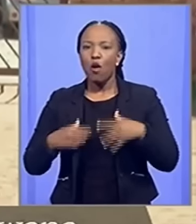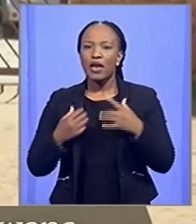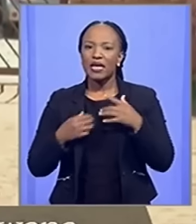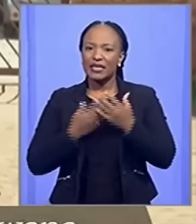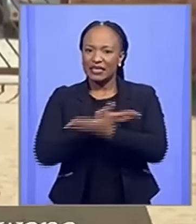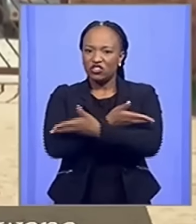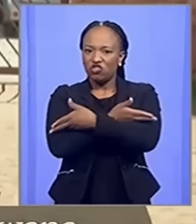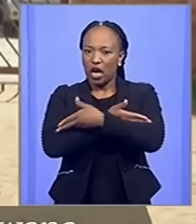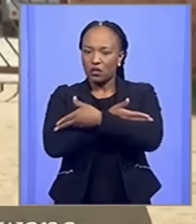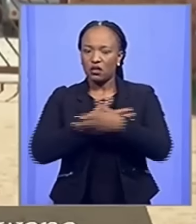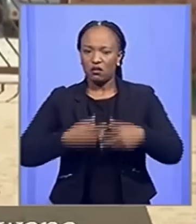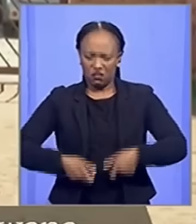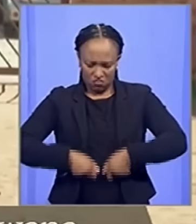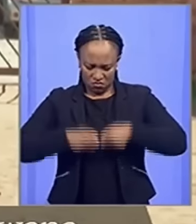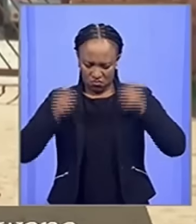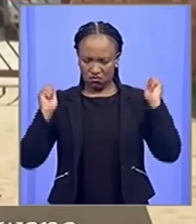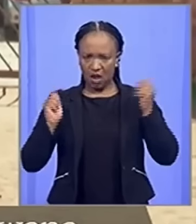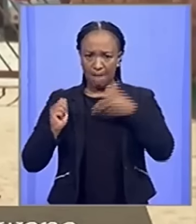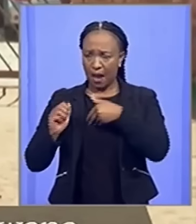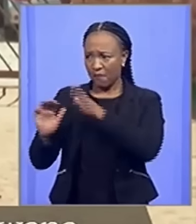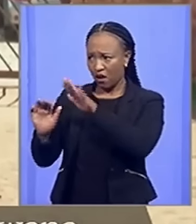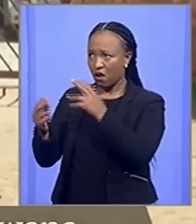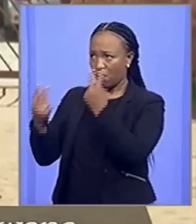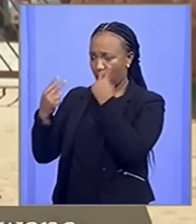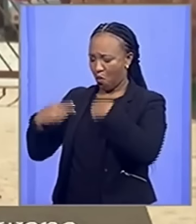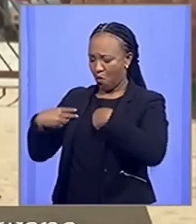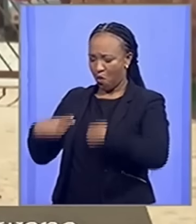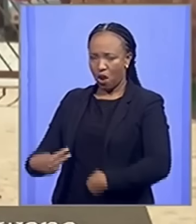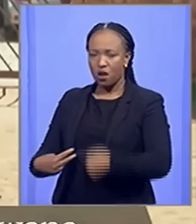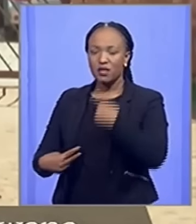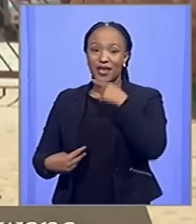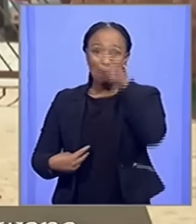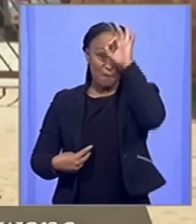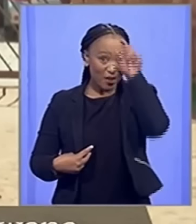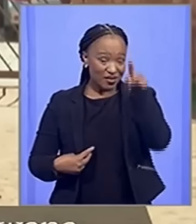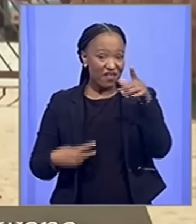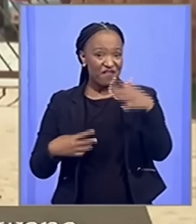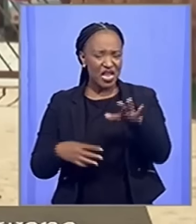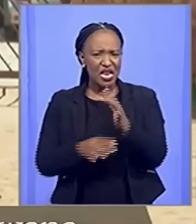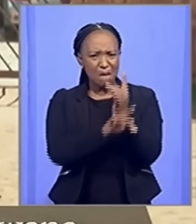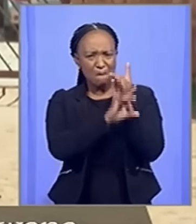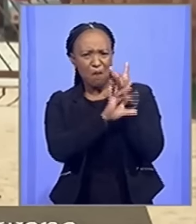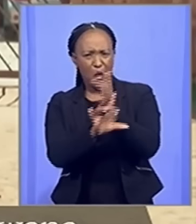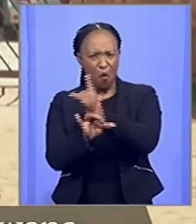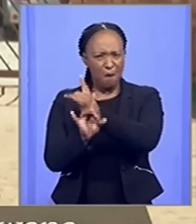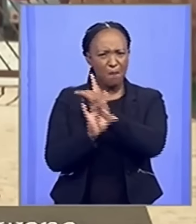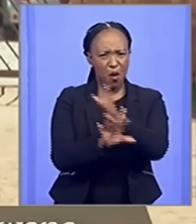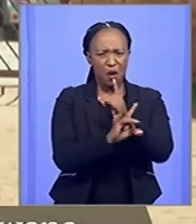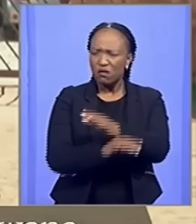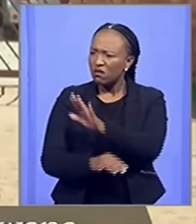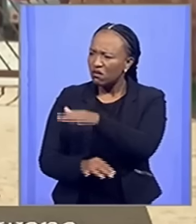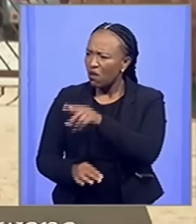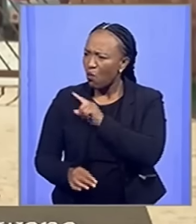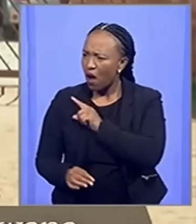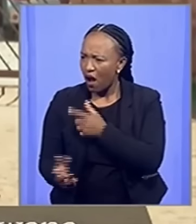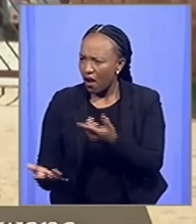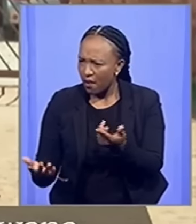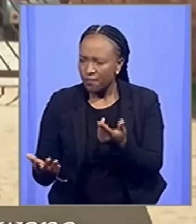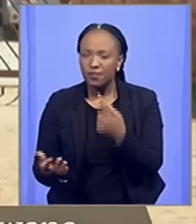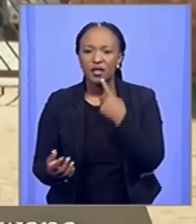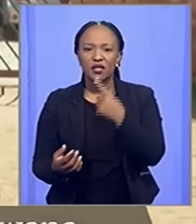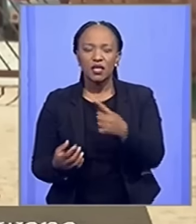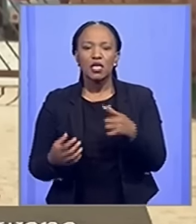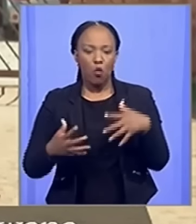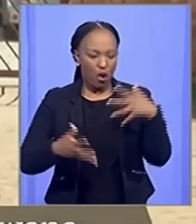boo ka mmotsa gore molato ke eng a re ketekilwe ke mapodisa ko sekolong. Ka re e le gore na ba le ketekelang a re gate na